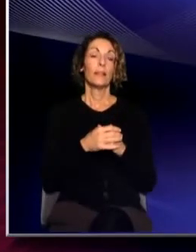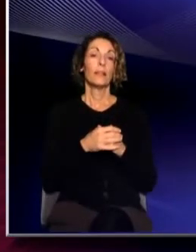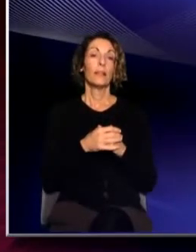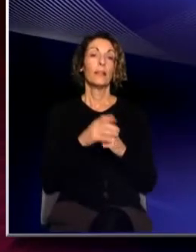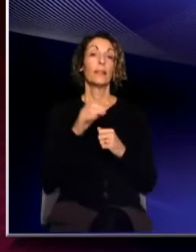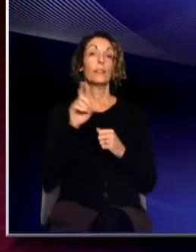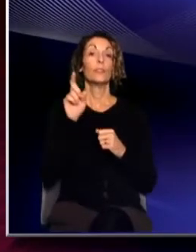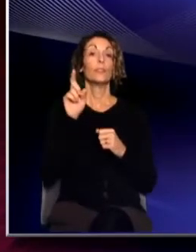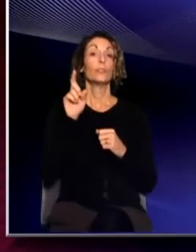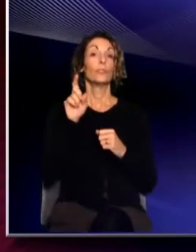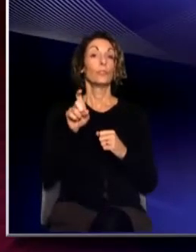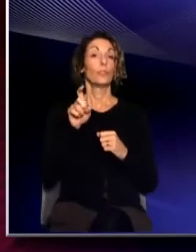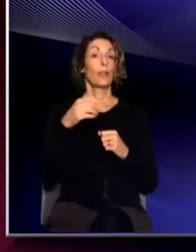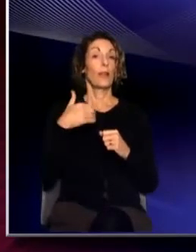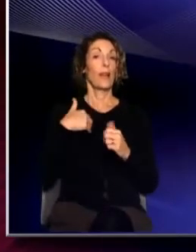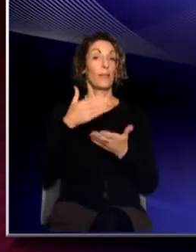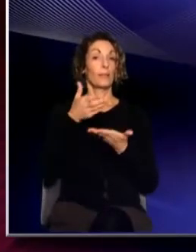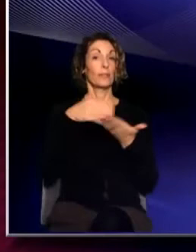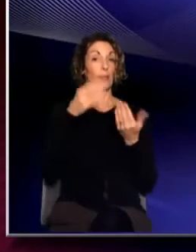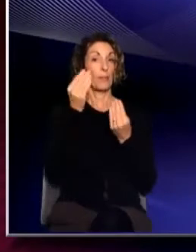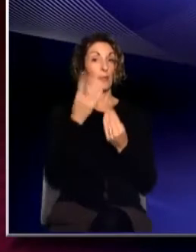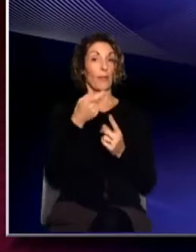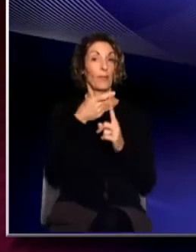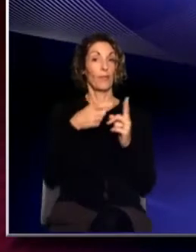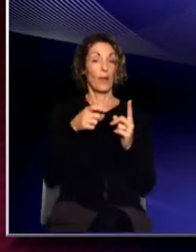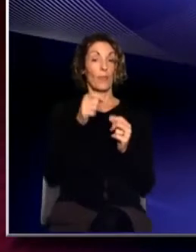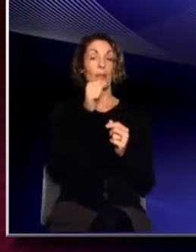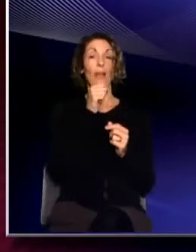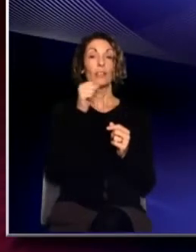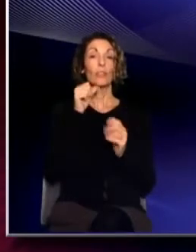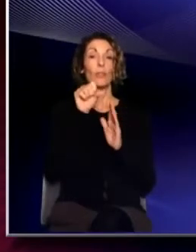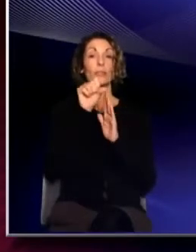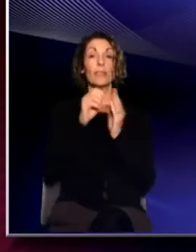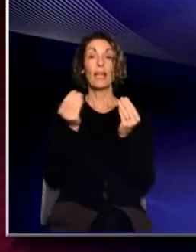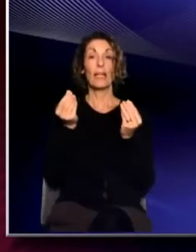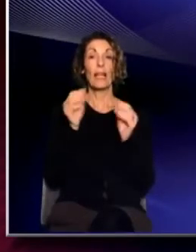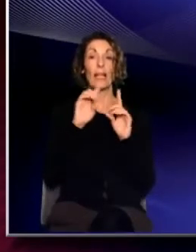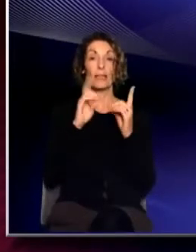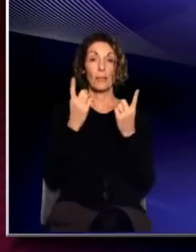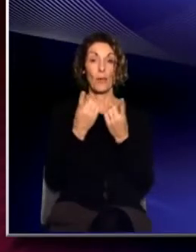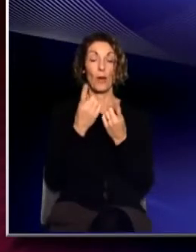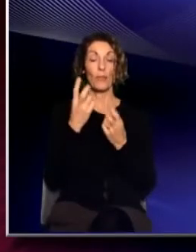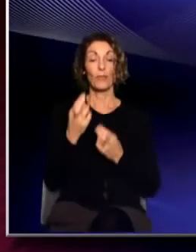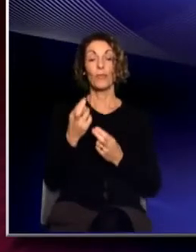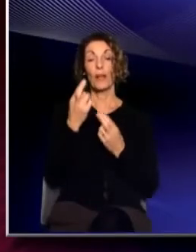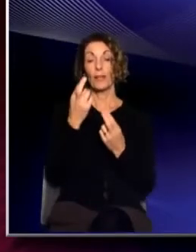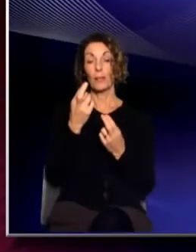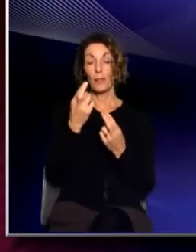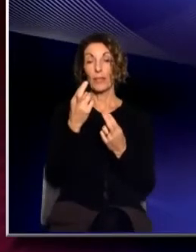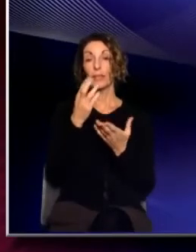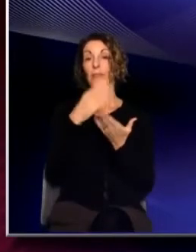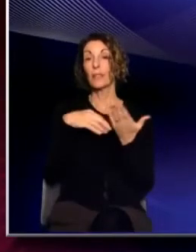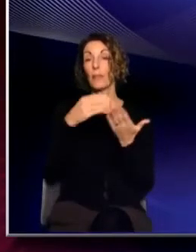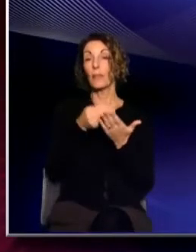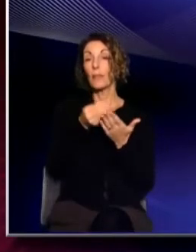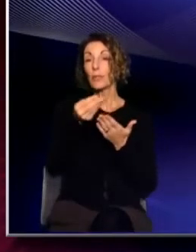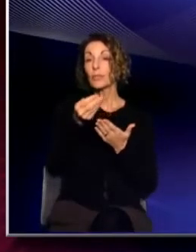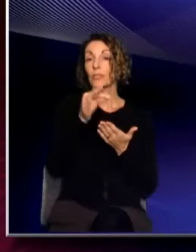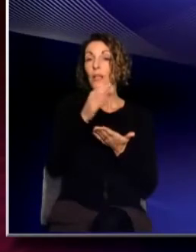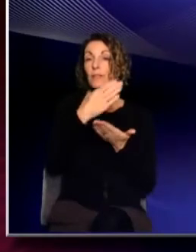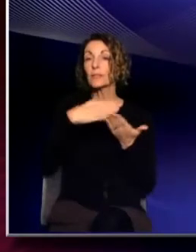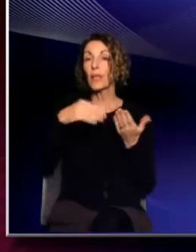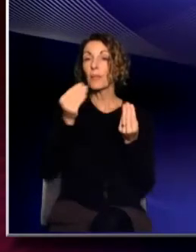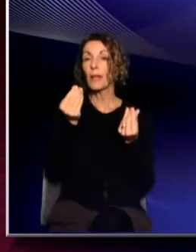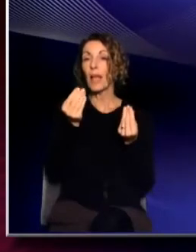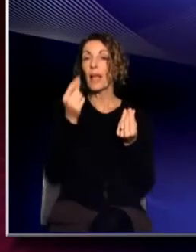It should be some information from the Arizona State Land Department recommending some purchase of some of our